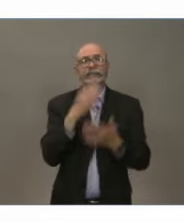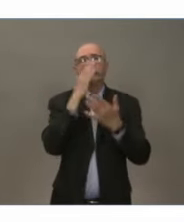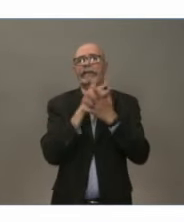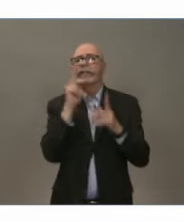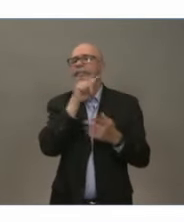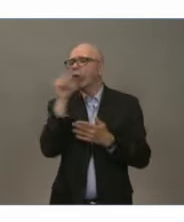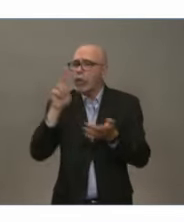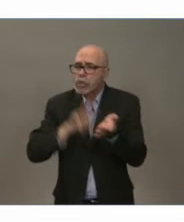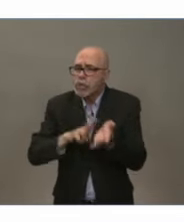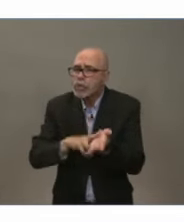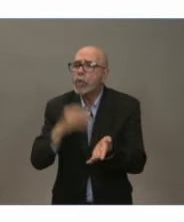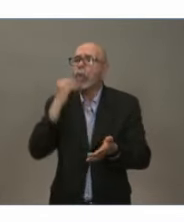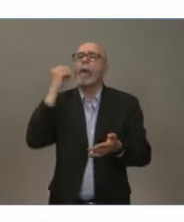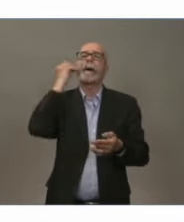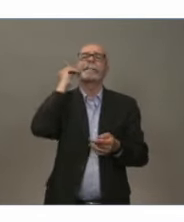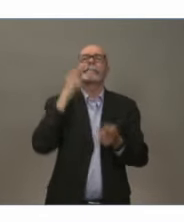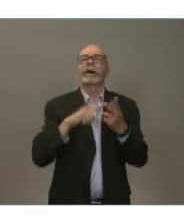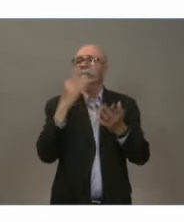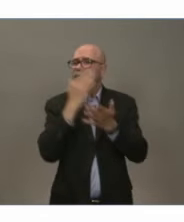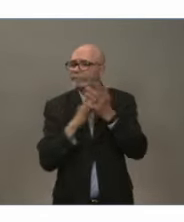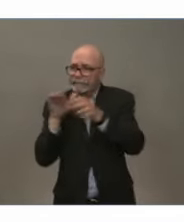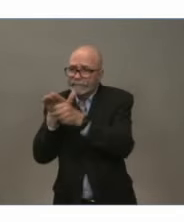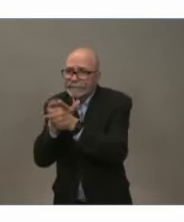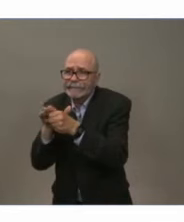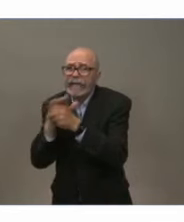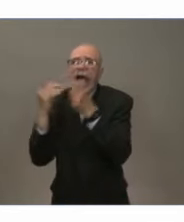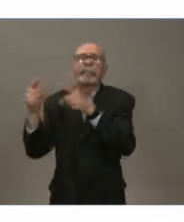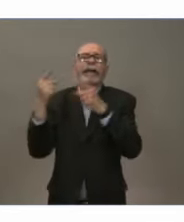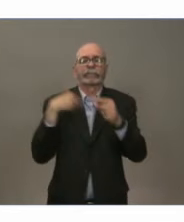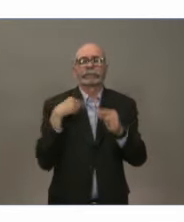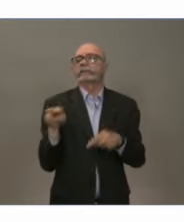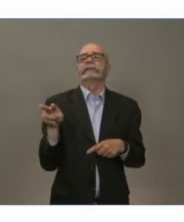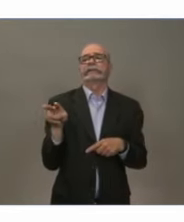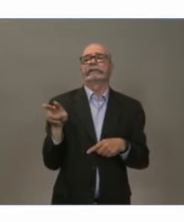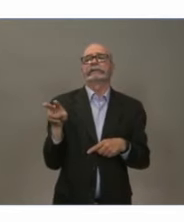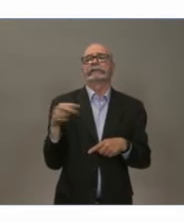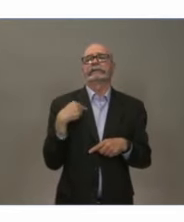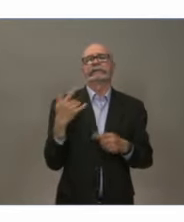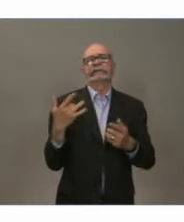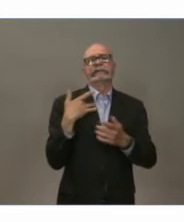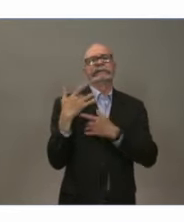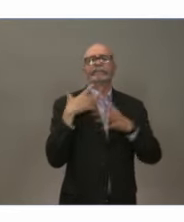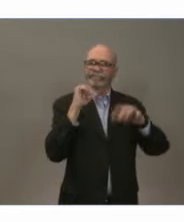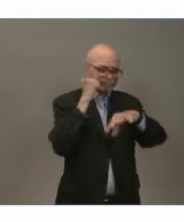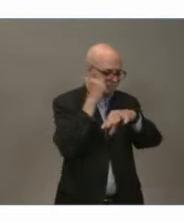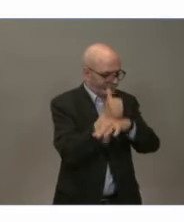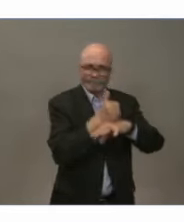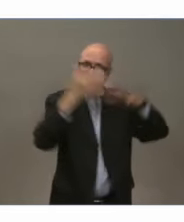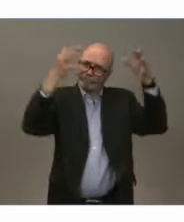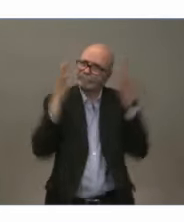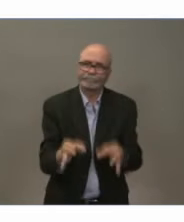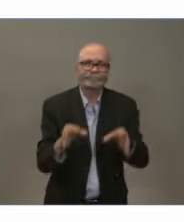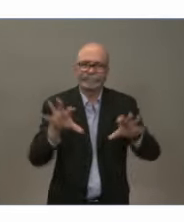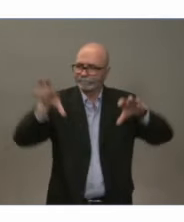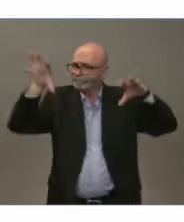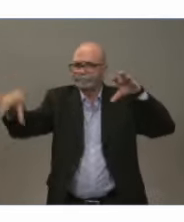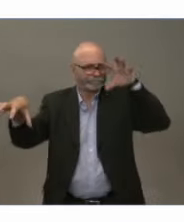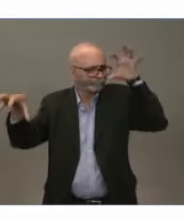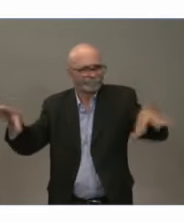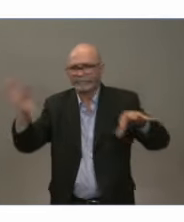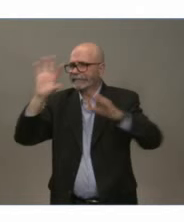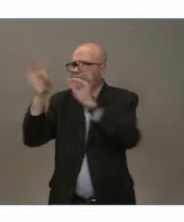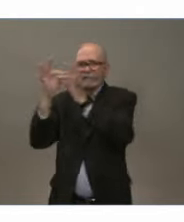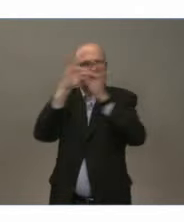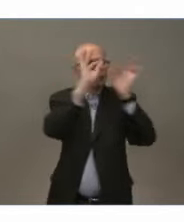be concerned. That's why we are going into these places, setting up sites that can handle a large number of tests. We need to protect